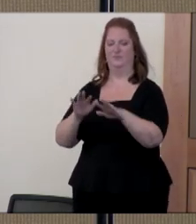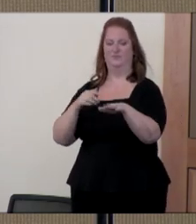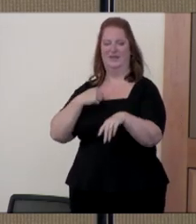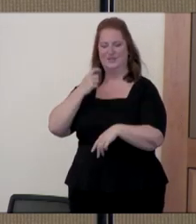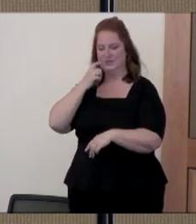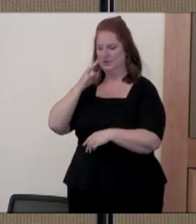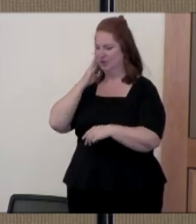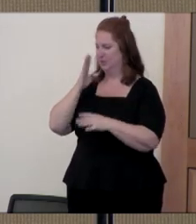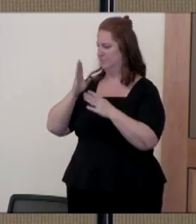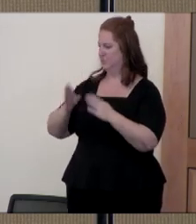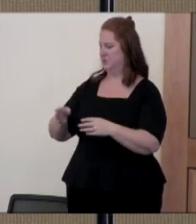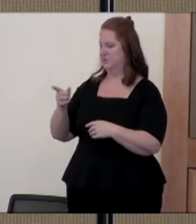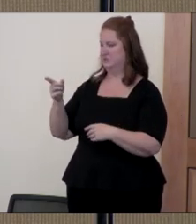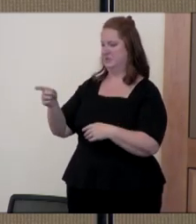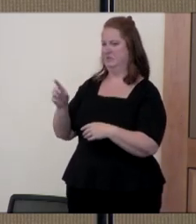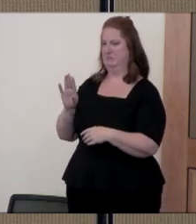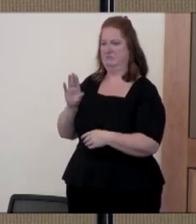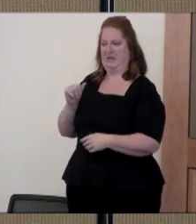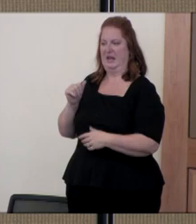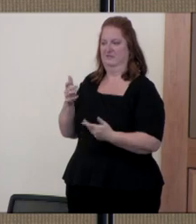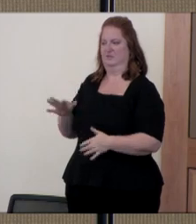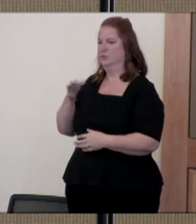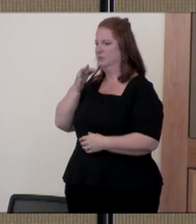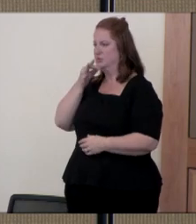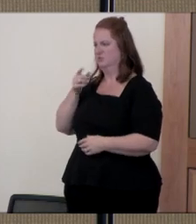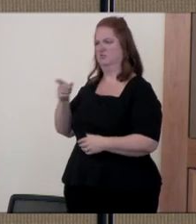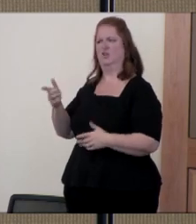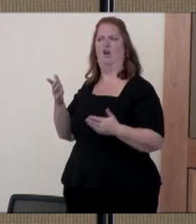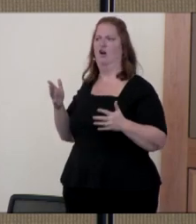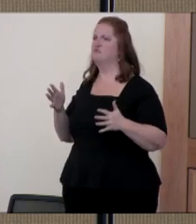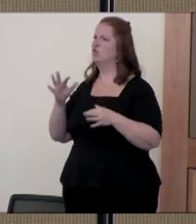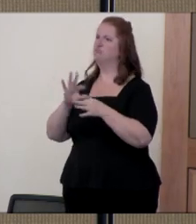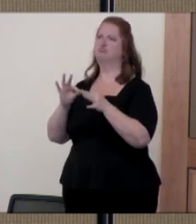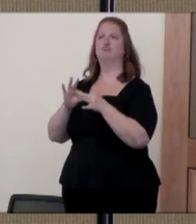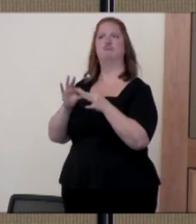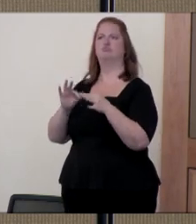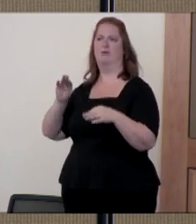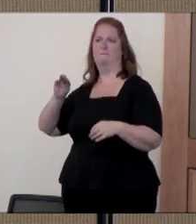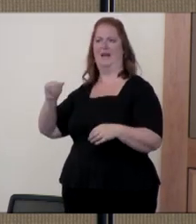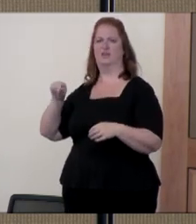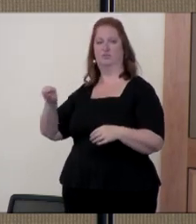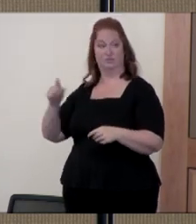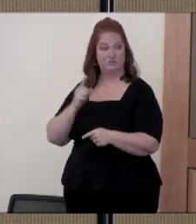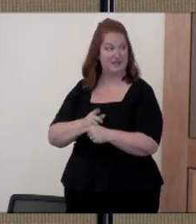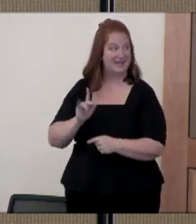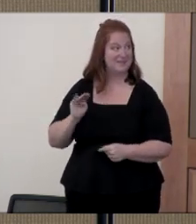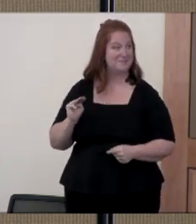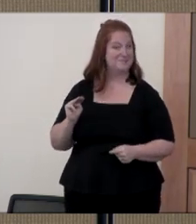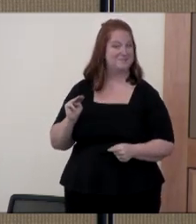somebody who's finishing her bachelor's degree, and she's already talking about her master's degree. Right, Kim?